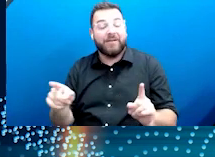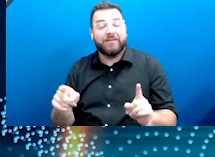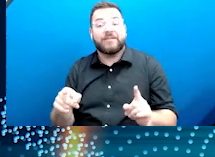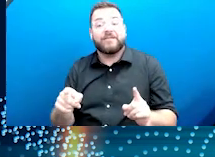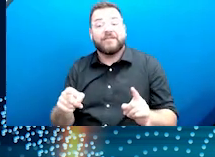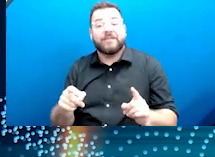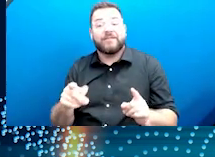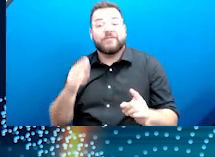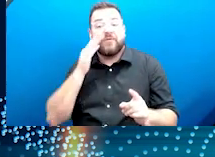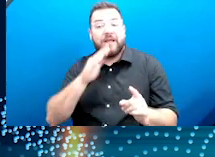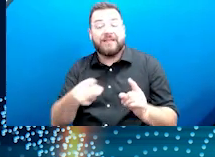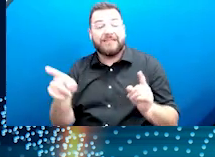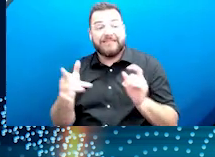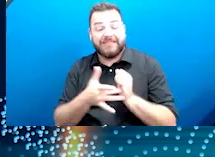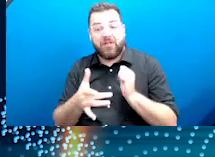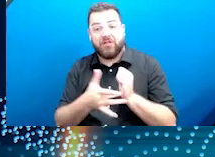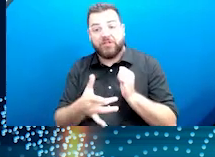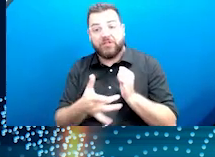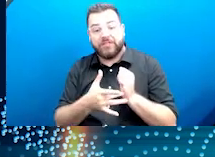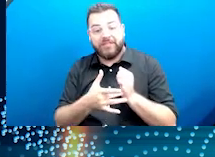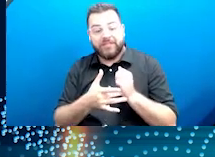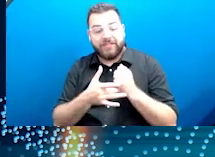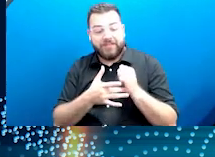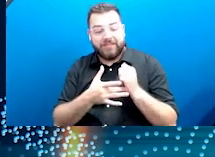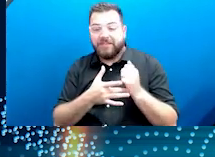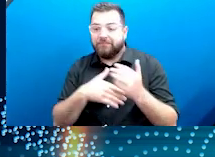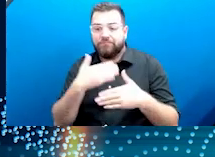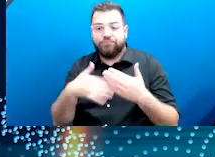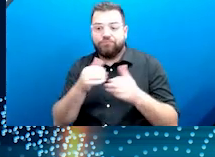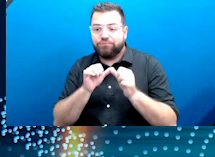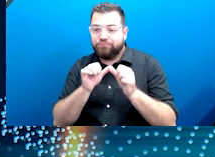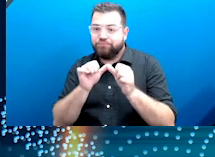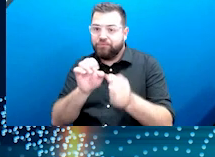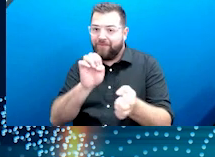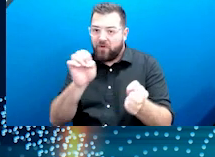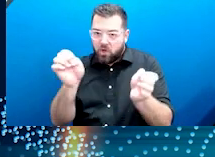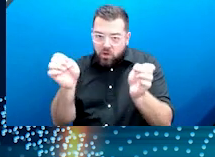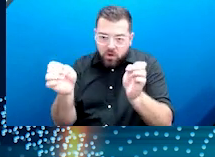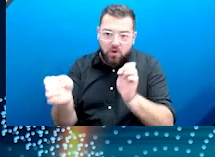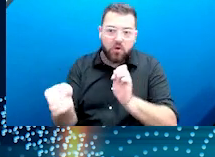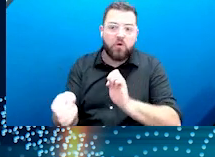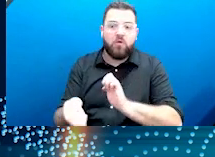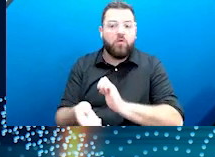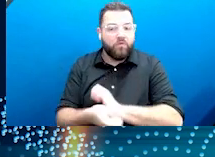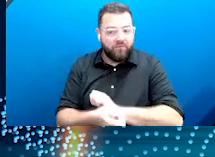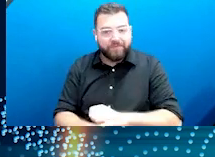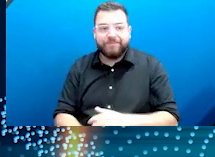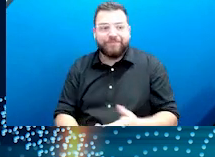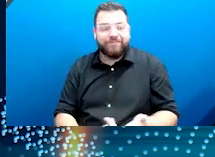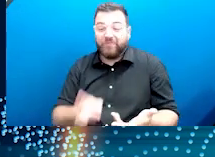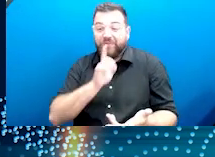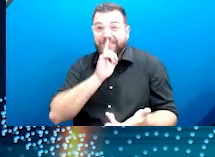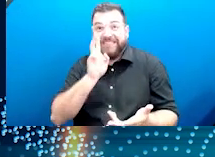the technology is continuing to evolve and change, and nobody really